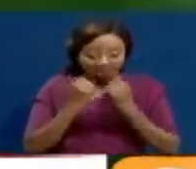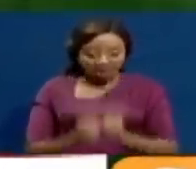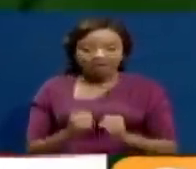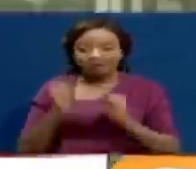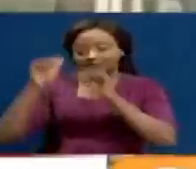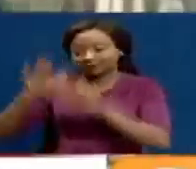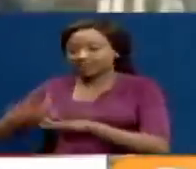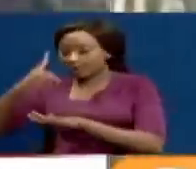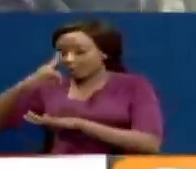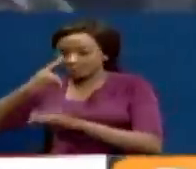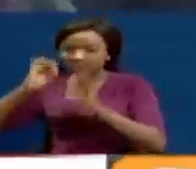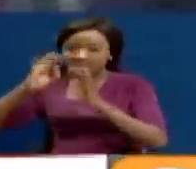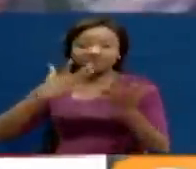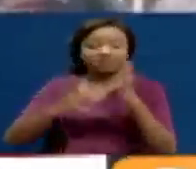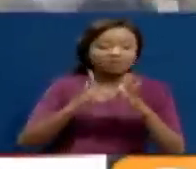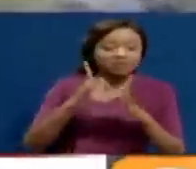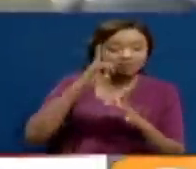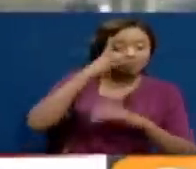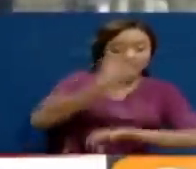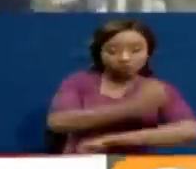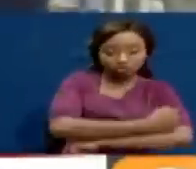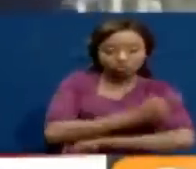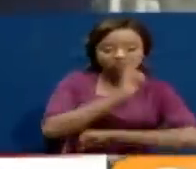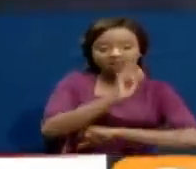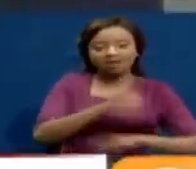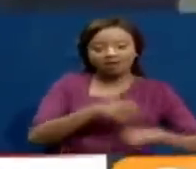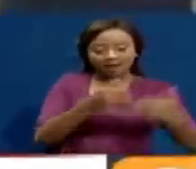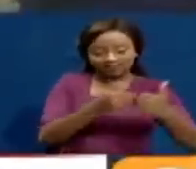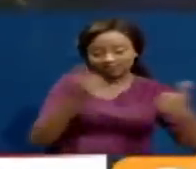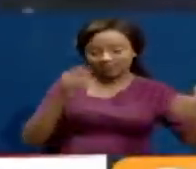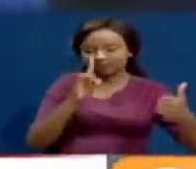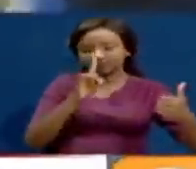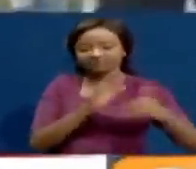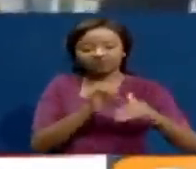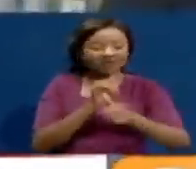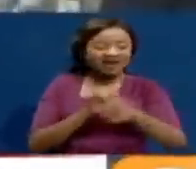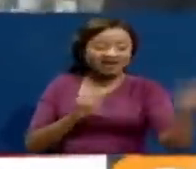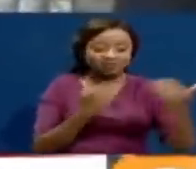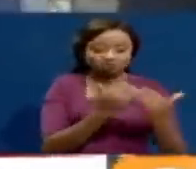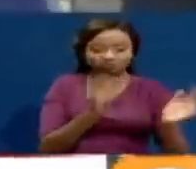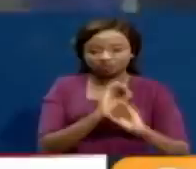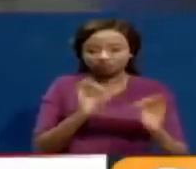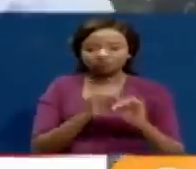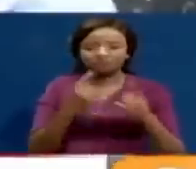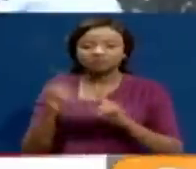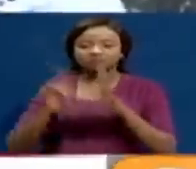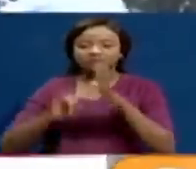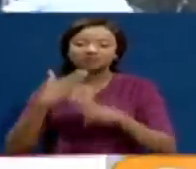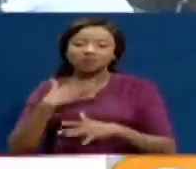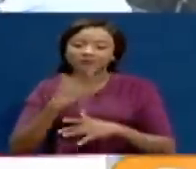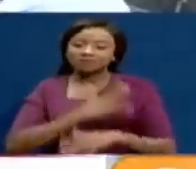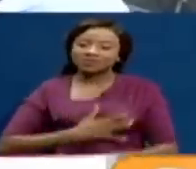in boarding schools should be isolated from others as they receive medical attention, the ministry urging for calm.